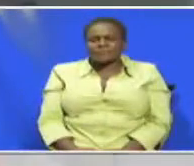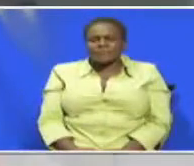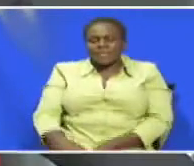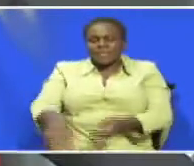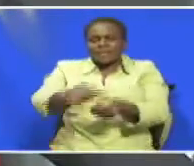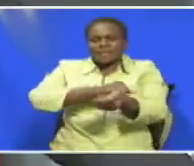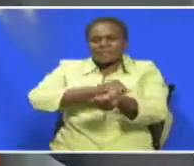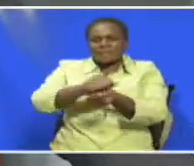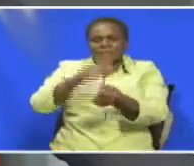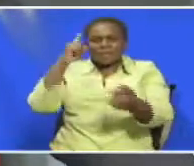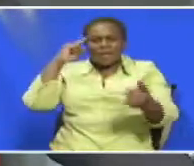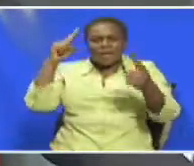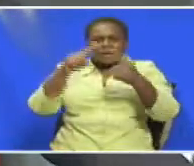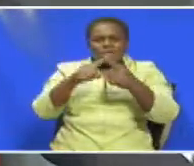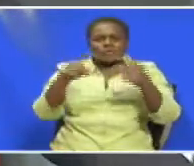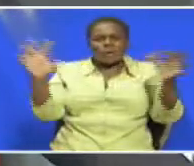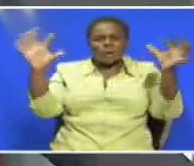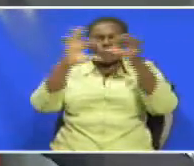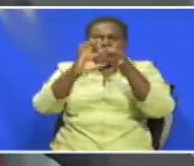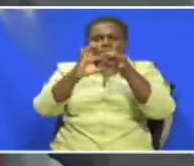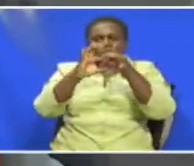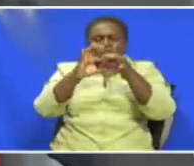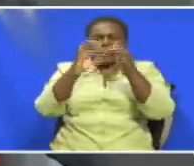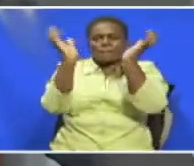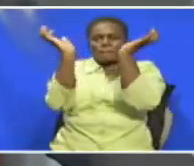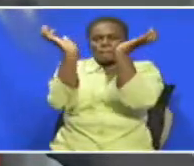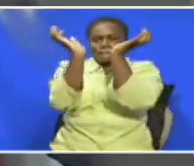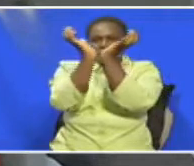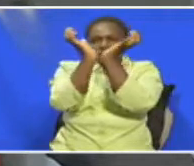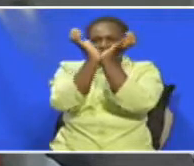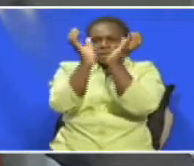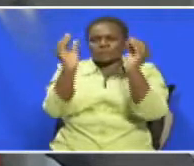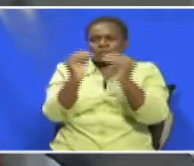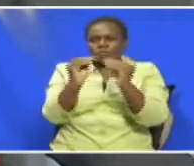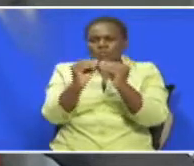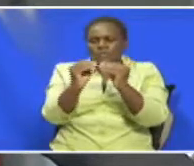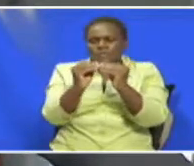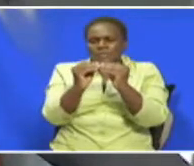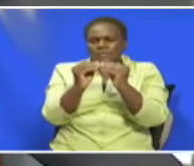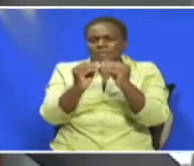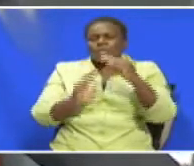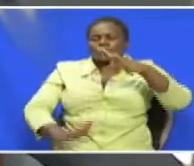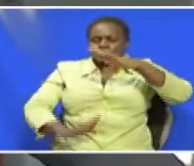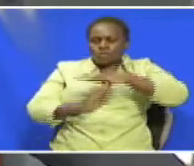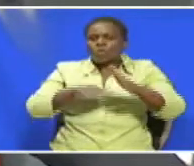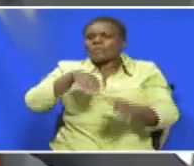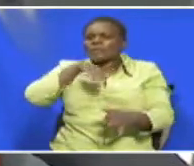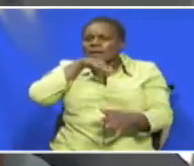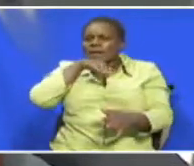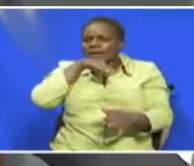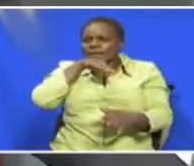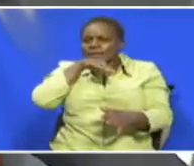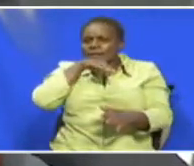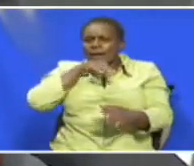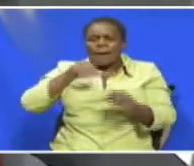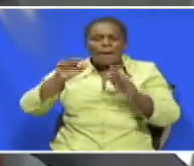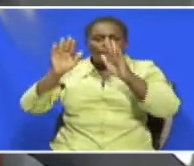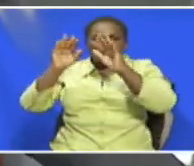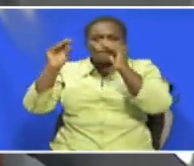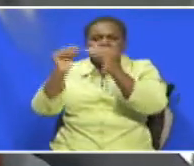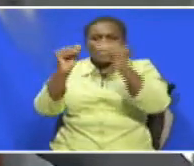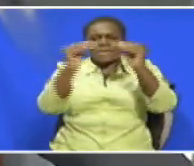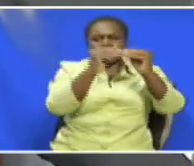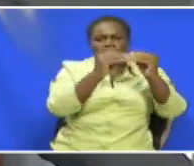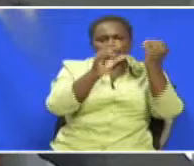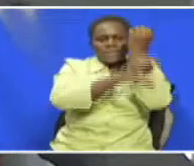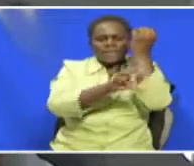Now, Friday's Azimio la Umoja meeting at the Moi Sports Complex, Kasarani, will be a climax of ODM leader Raila Odinga's consultative political meetings across